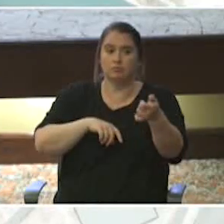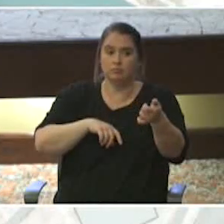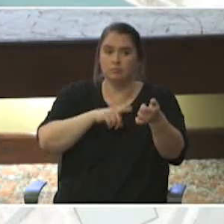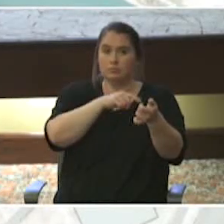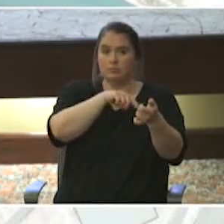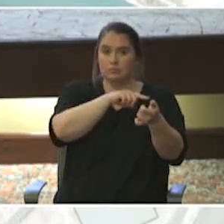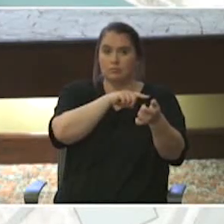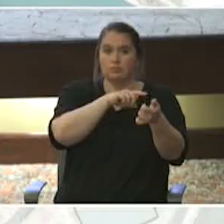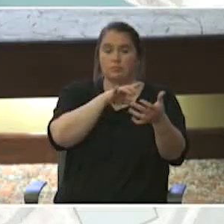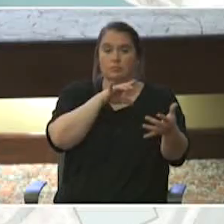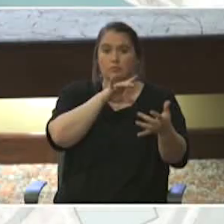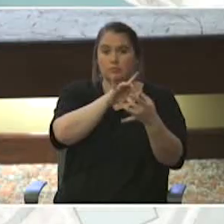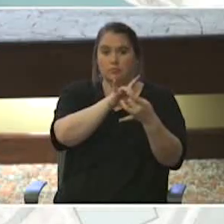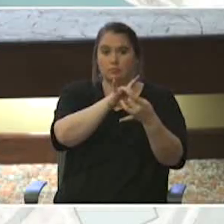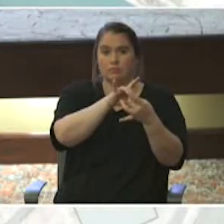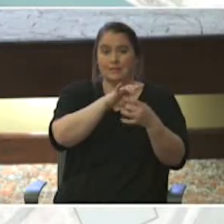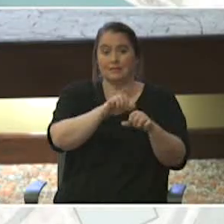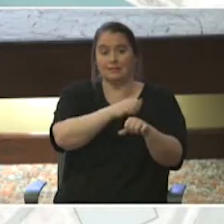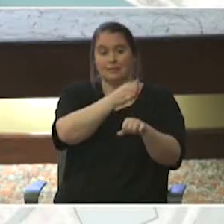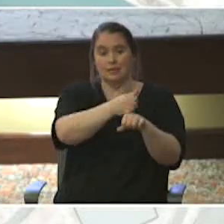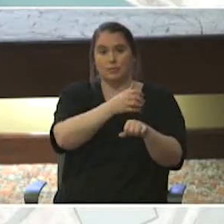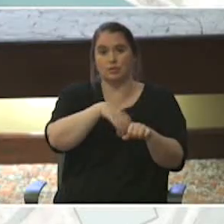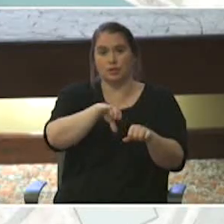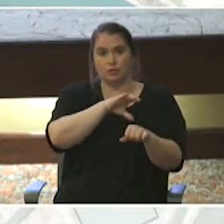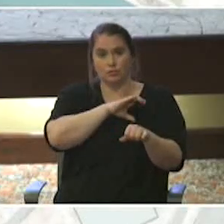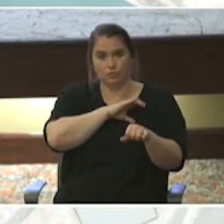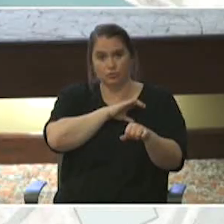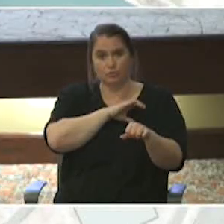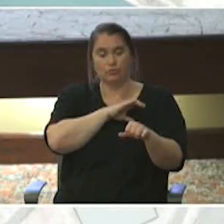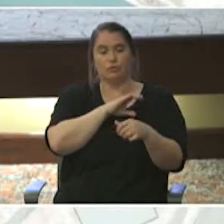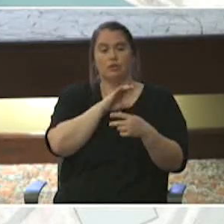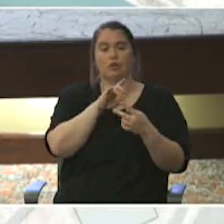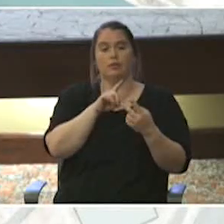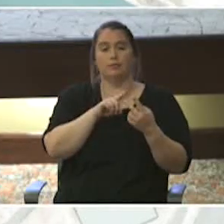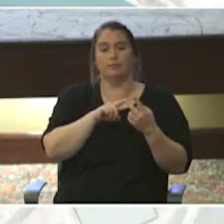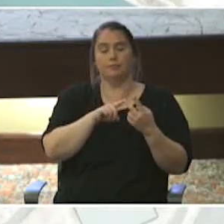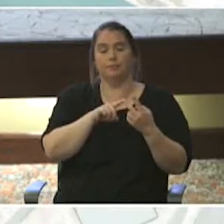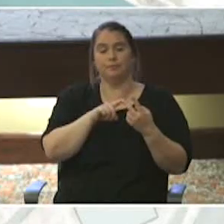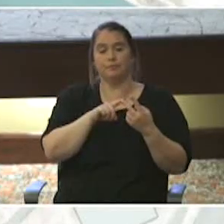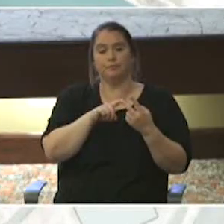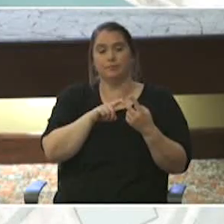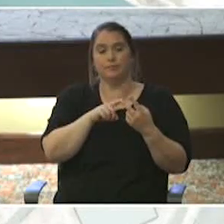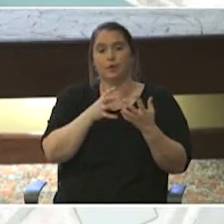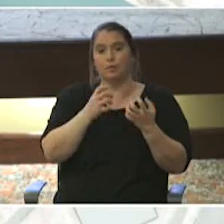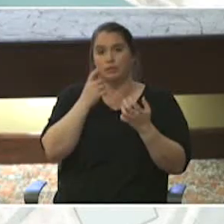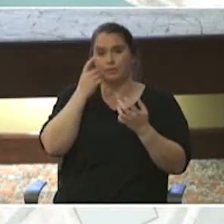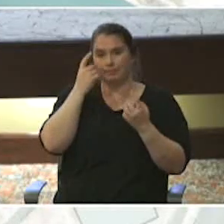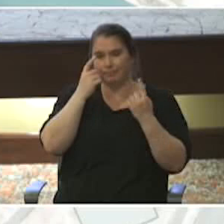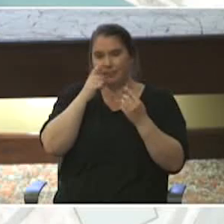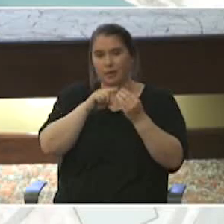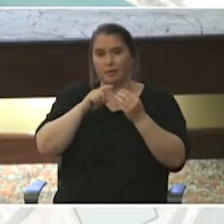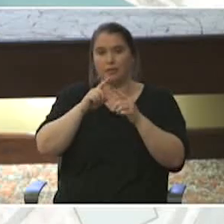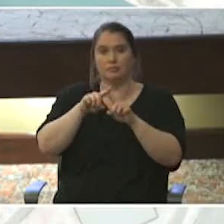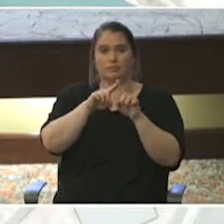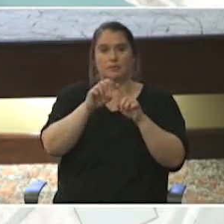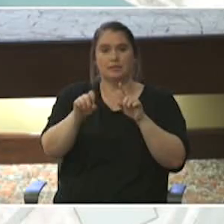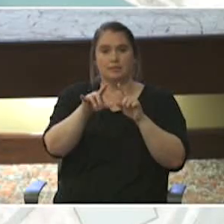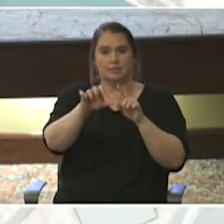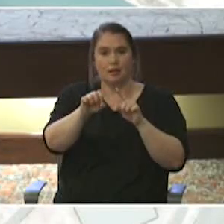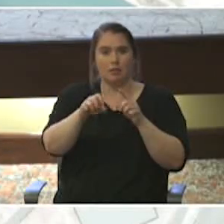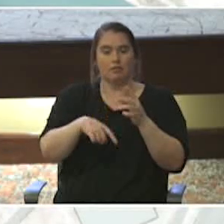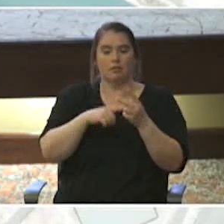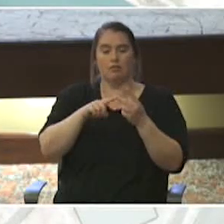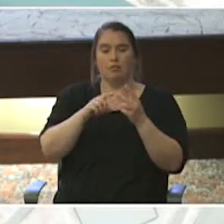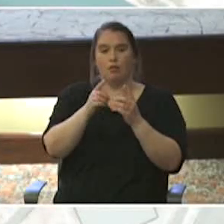spaces establish character. And with this, when I think about it, I think of character, style, architecture, themes, design.